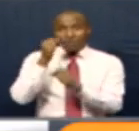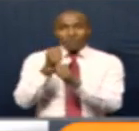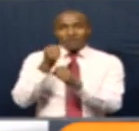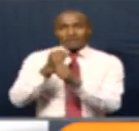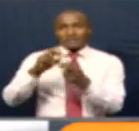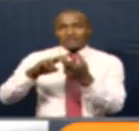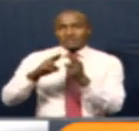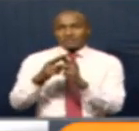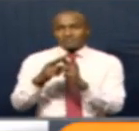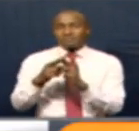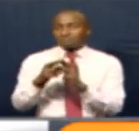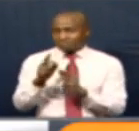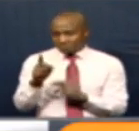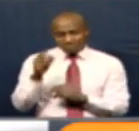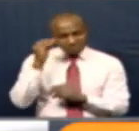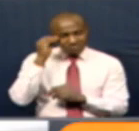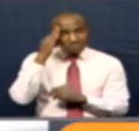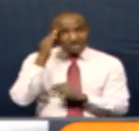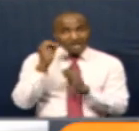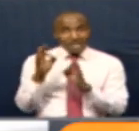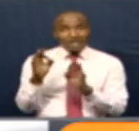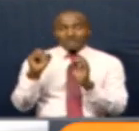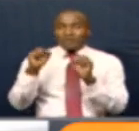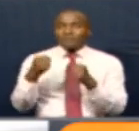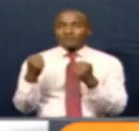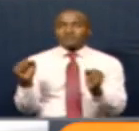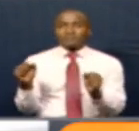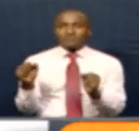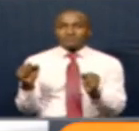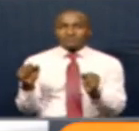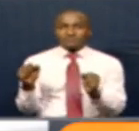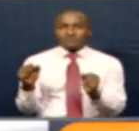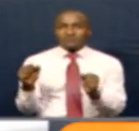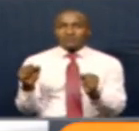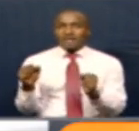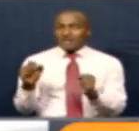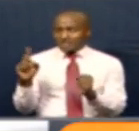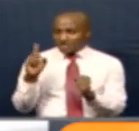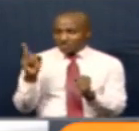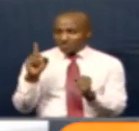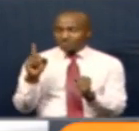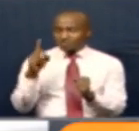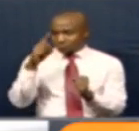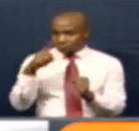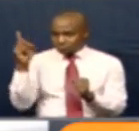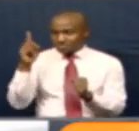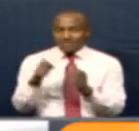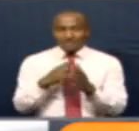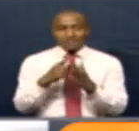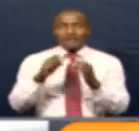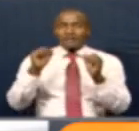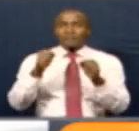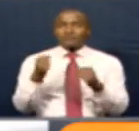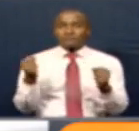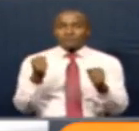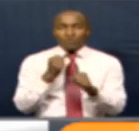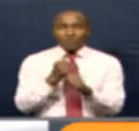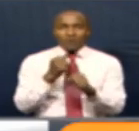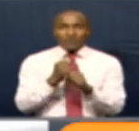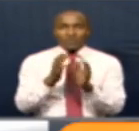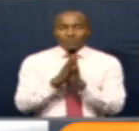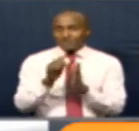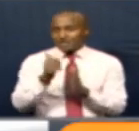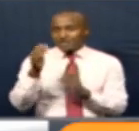relationship takes into account that if we cannot get Nairobi right, we cannot be able to work with other